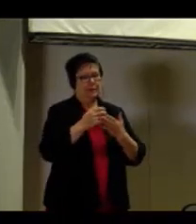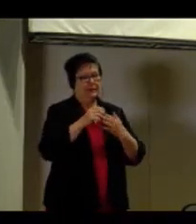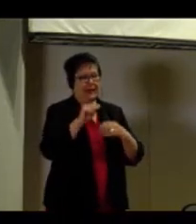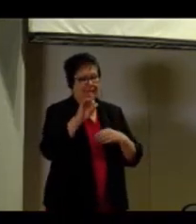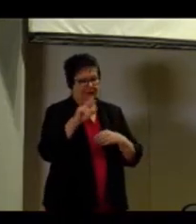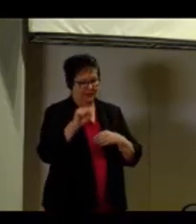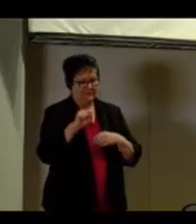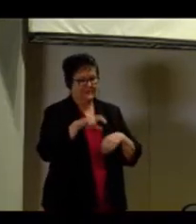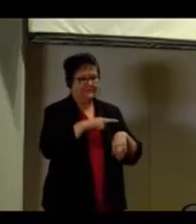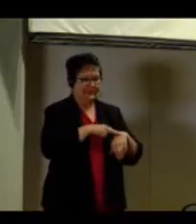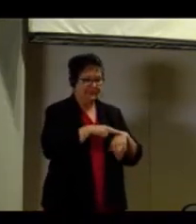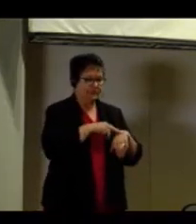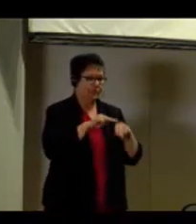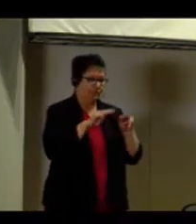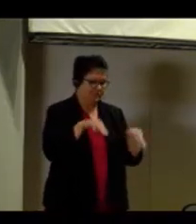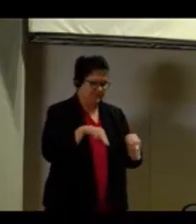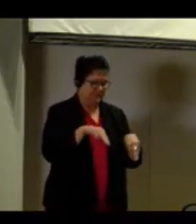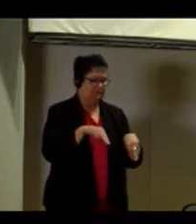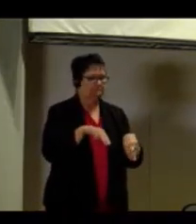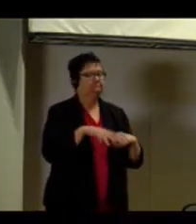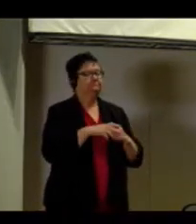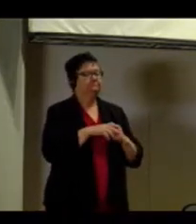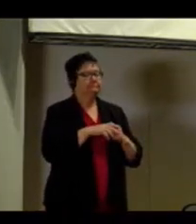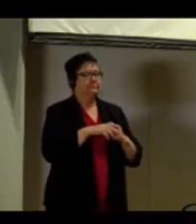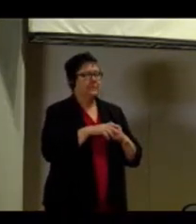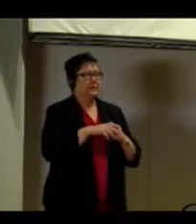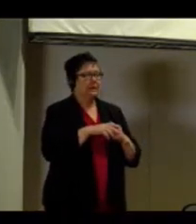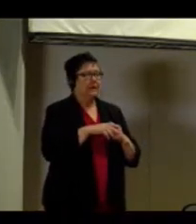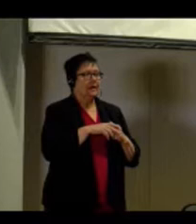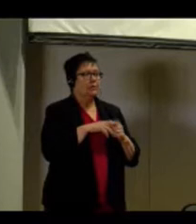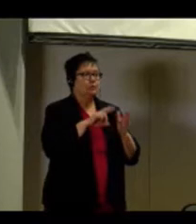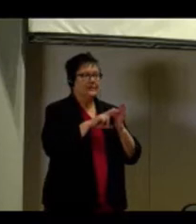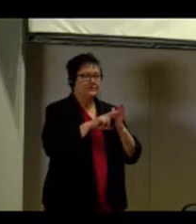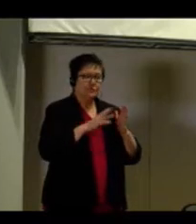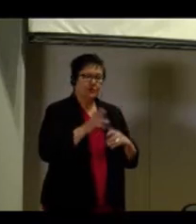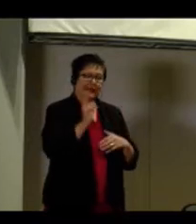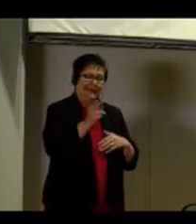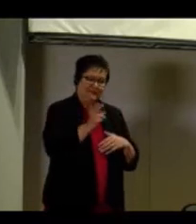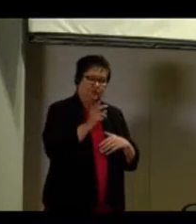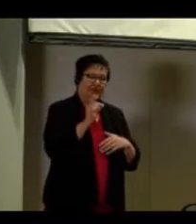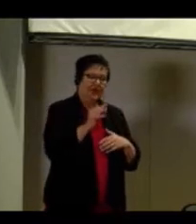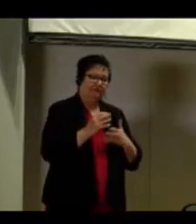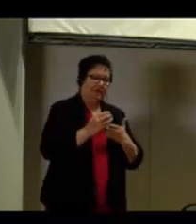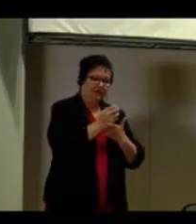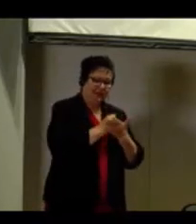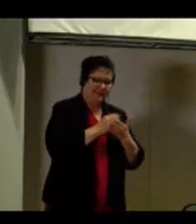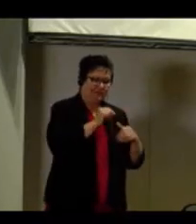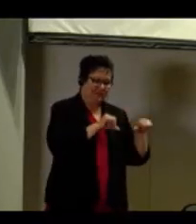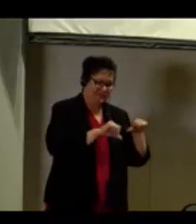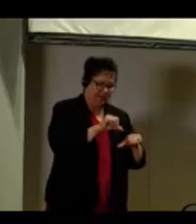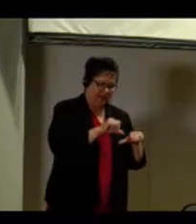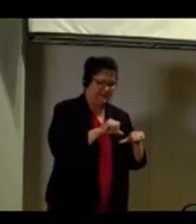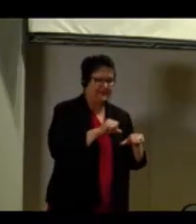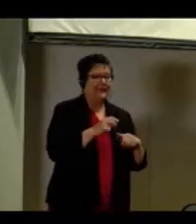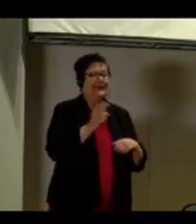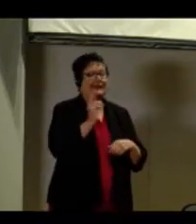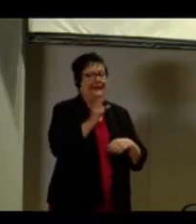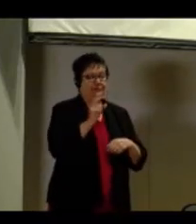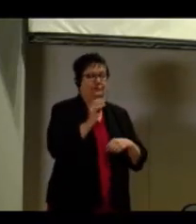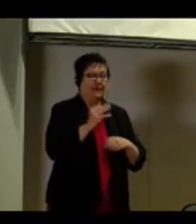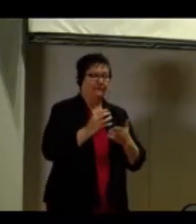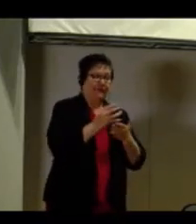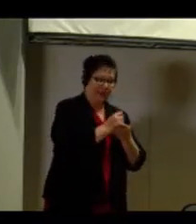History. Catherine is also a researcher in the history and culture of science, the history of collecting and collections, and global